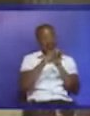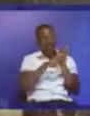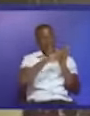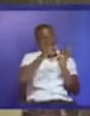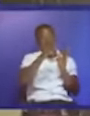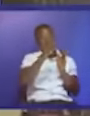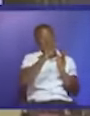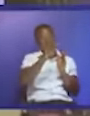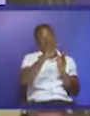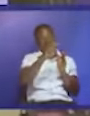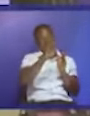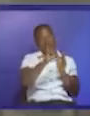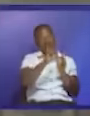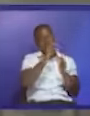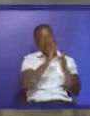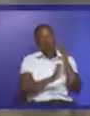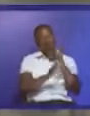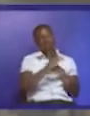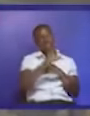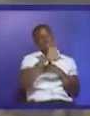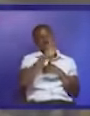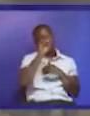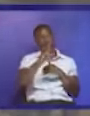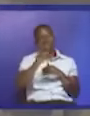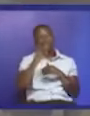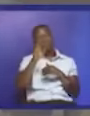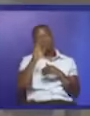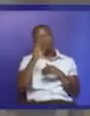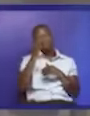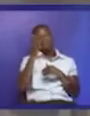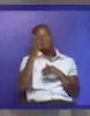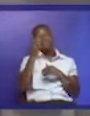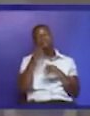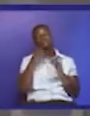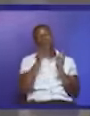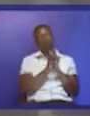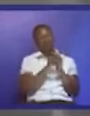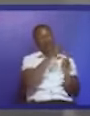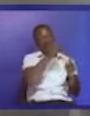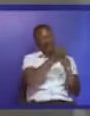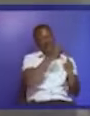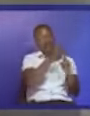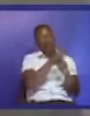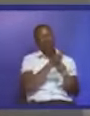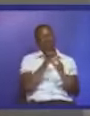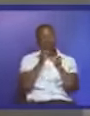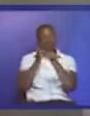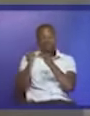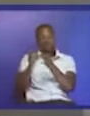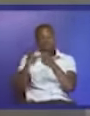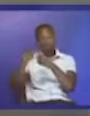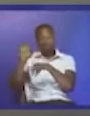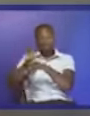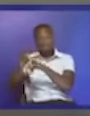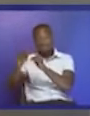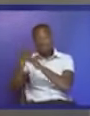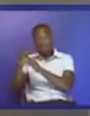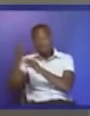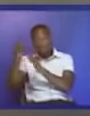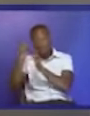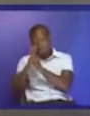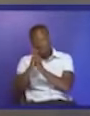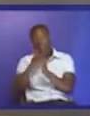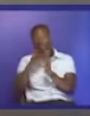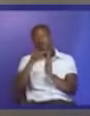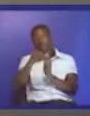13, Apostle James again was helping the church understand the power of prayer. He said, is any one of